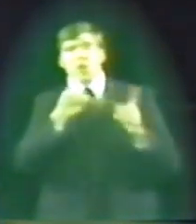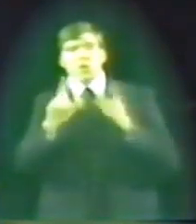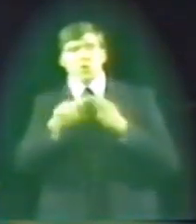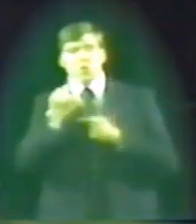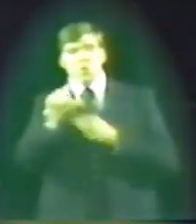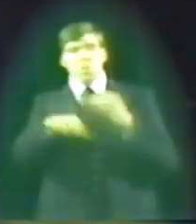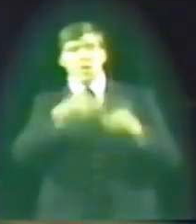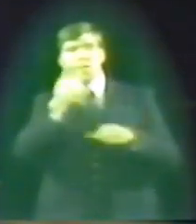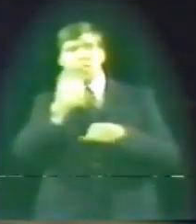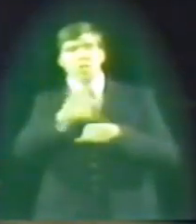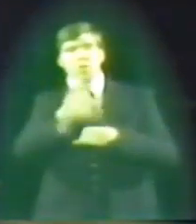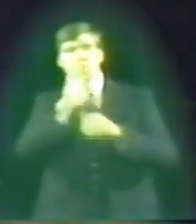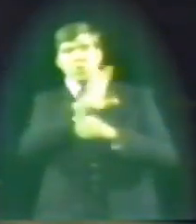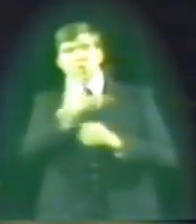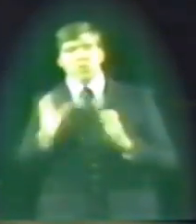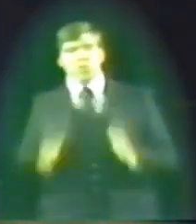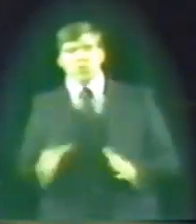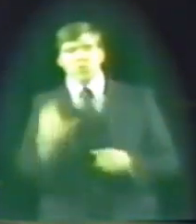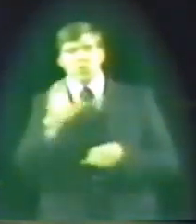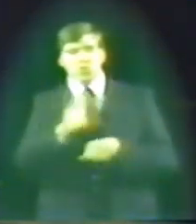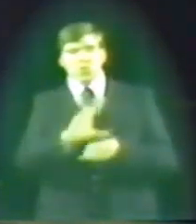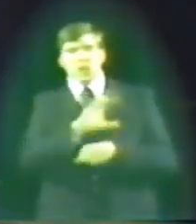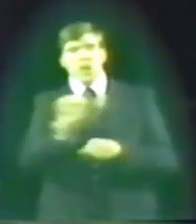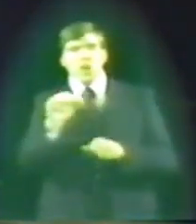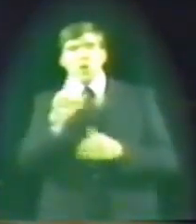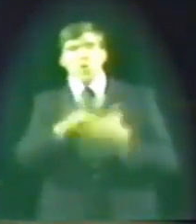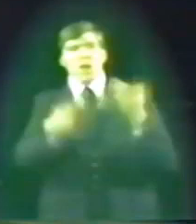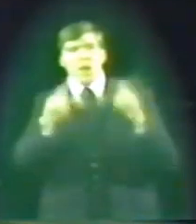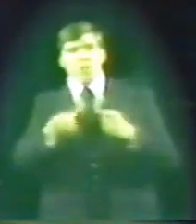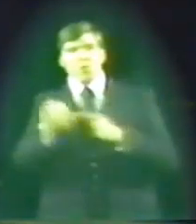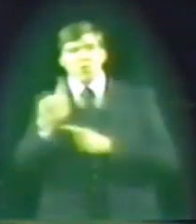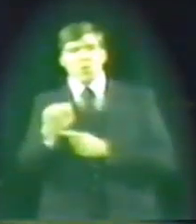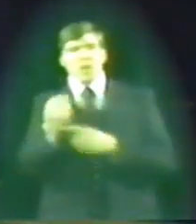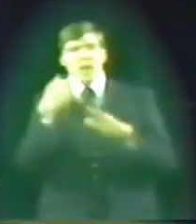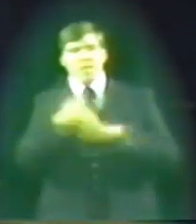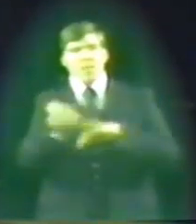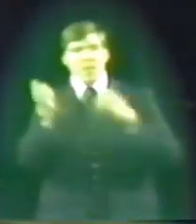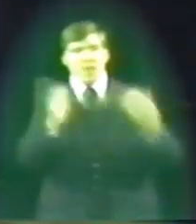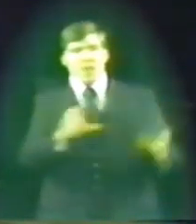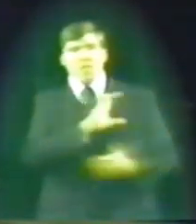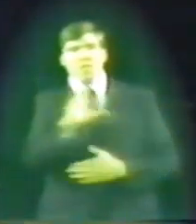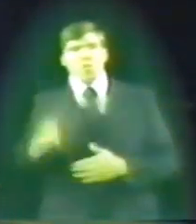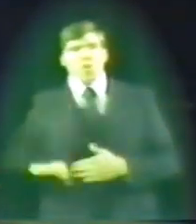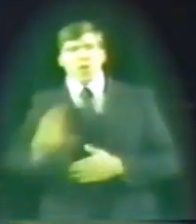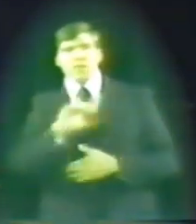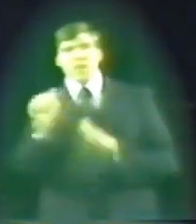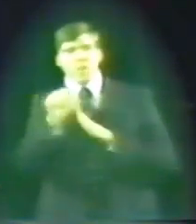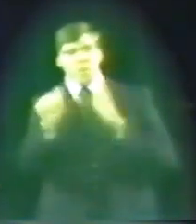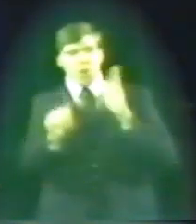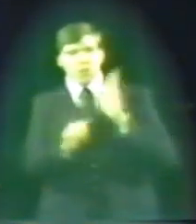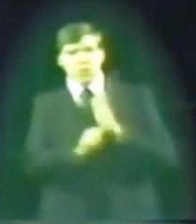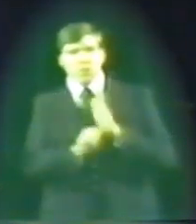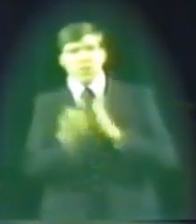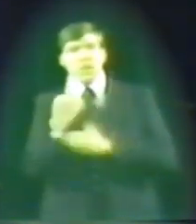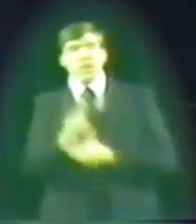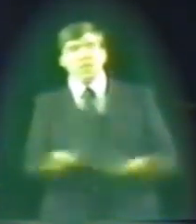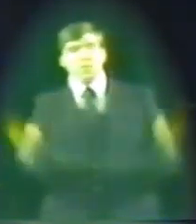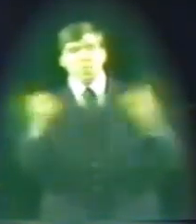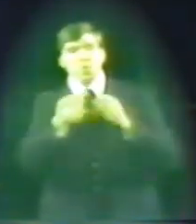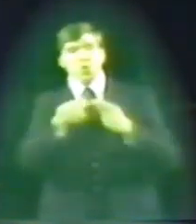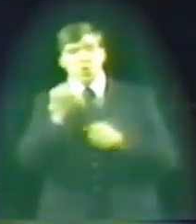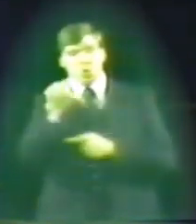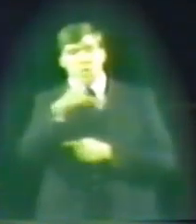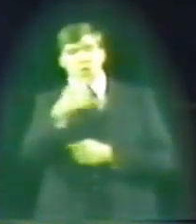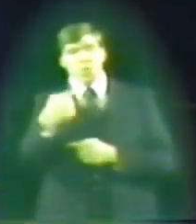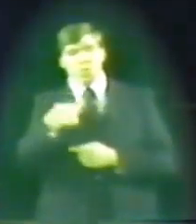the Christian Church, its beginnings, and what happened to it following the death of Christ and the apostles. It's important to you and